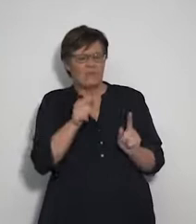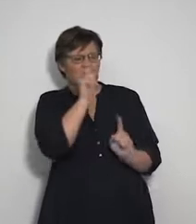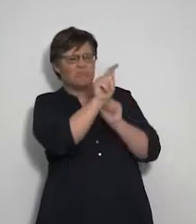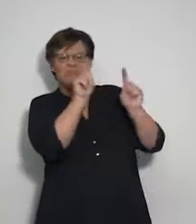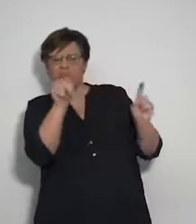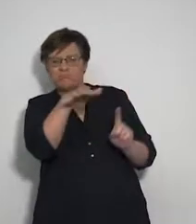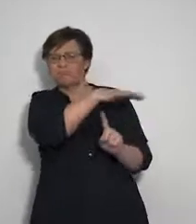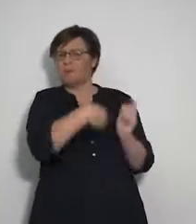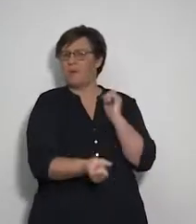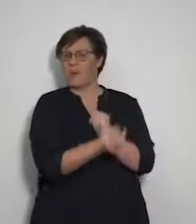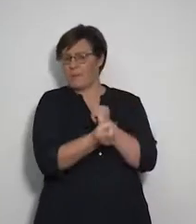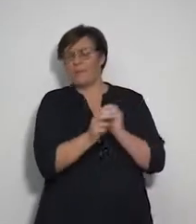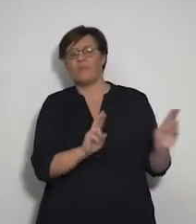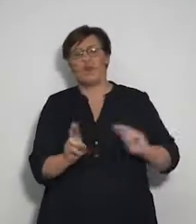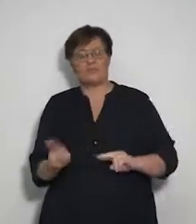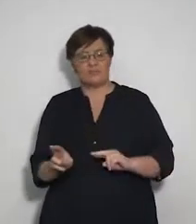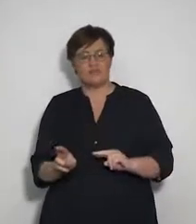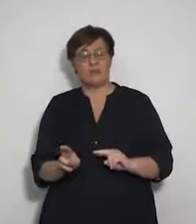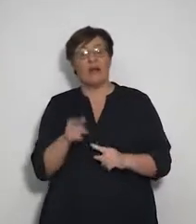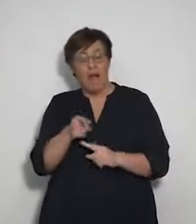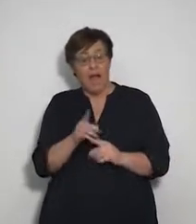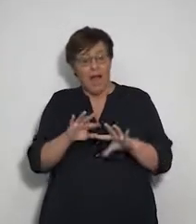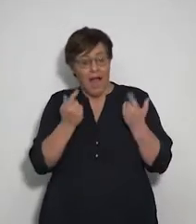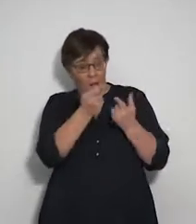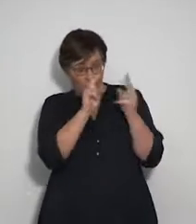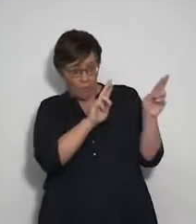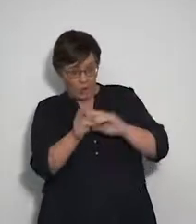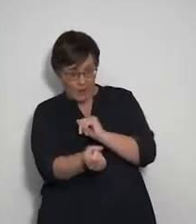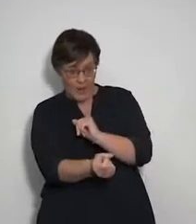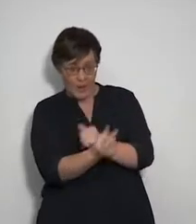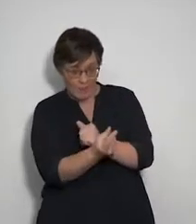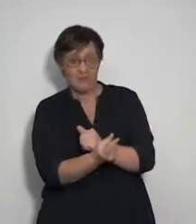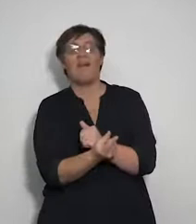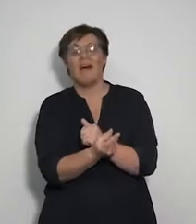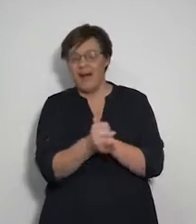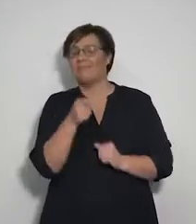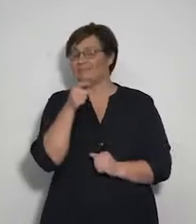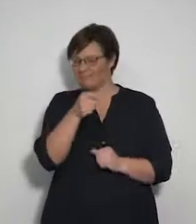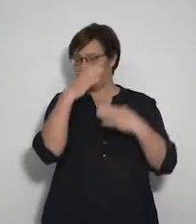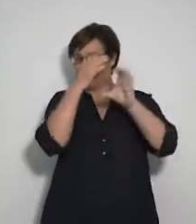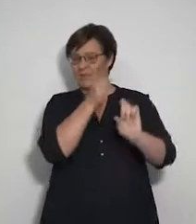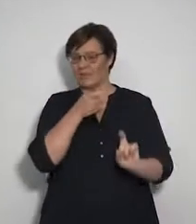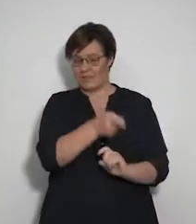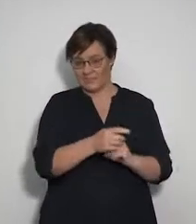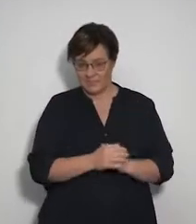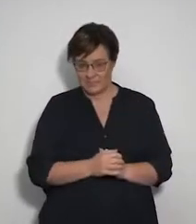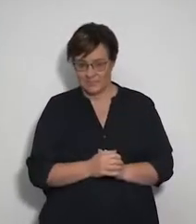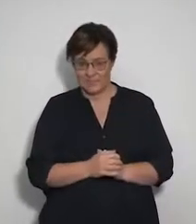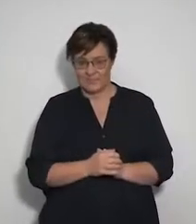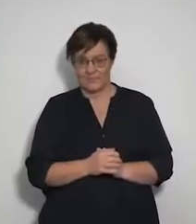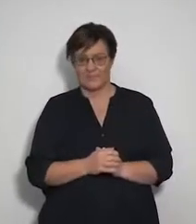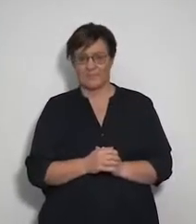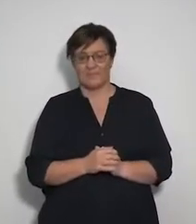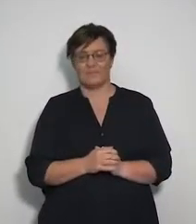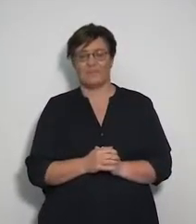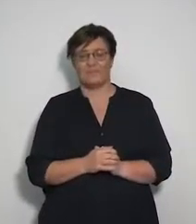reactions that take place, and the medium in which these reactions actually take place is what is of particular interest for us